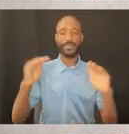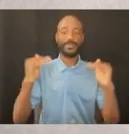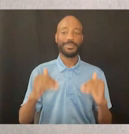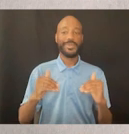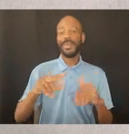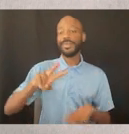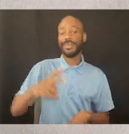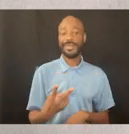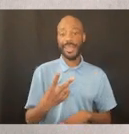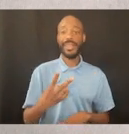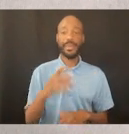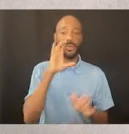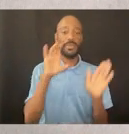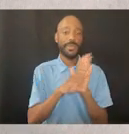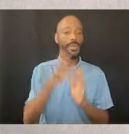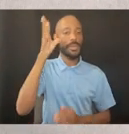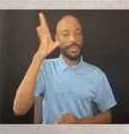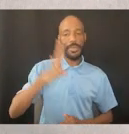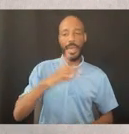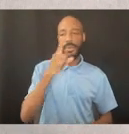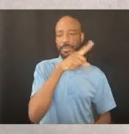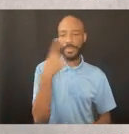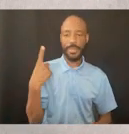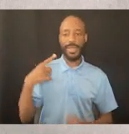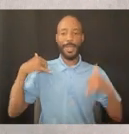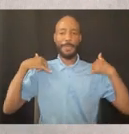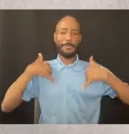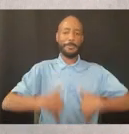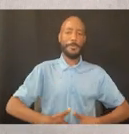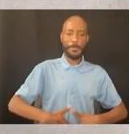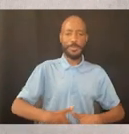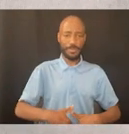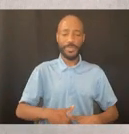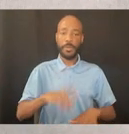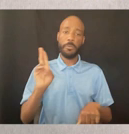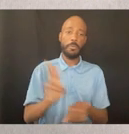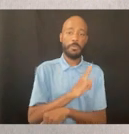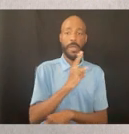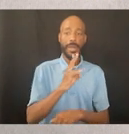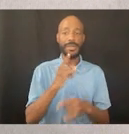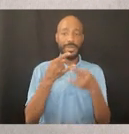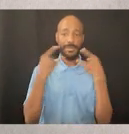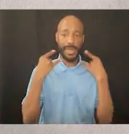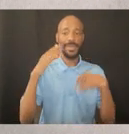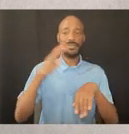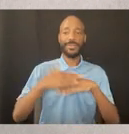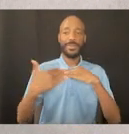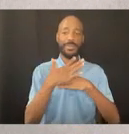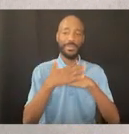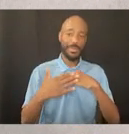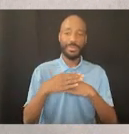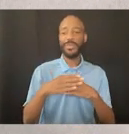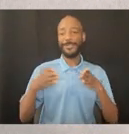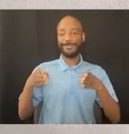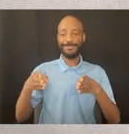picture, a man in a black tuxedo jacket wears the mask while standing on a beach boardwalk. He